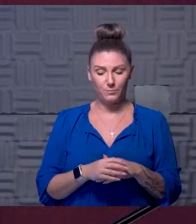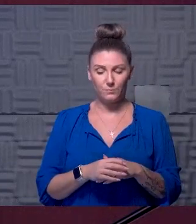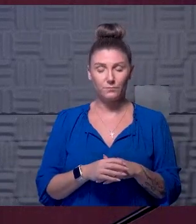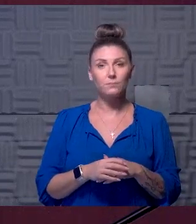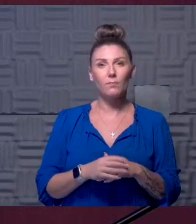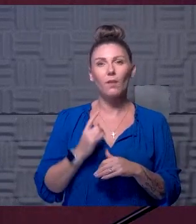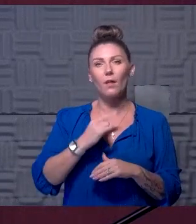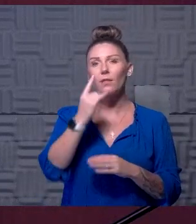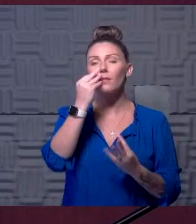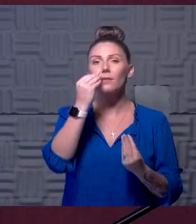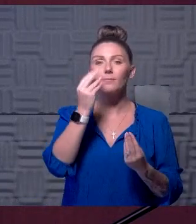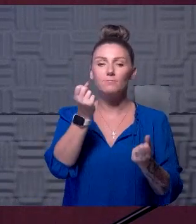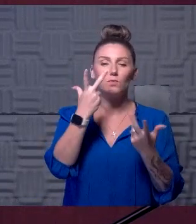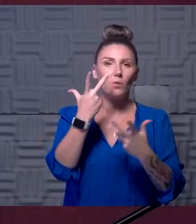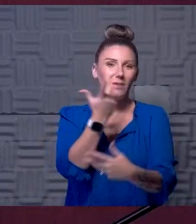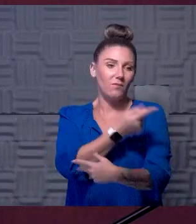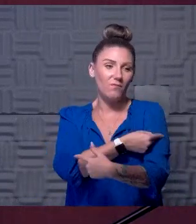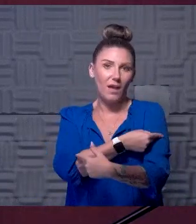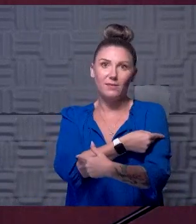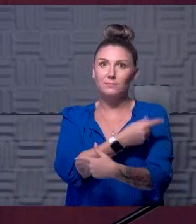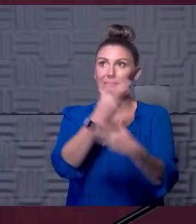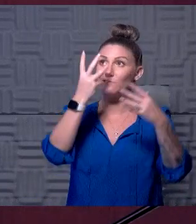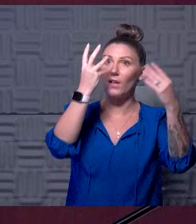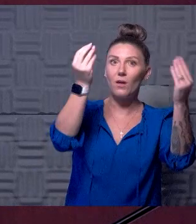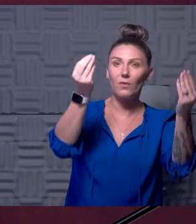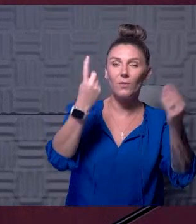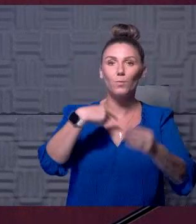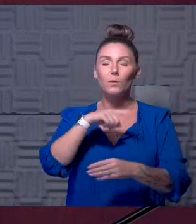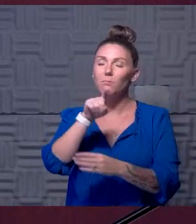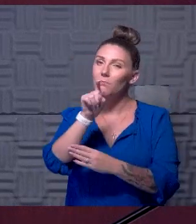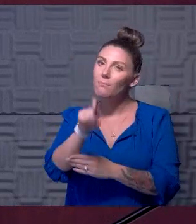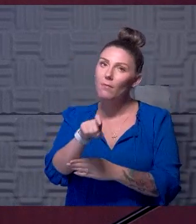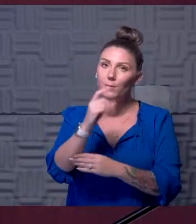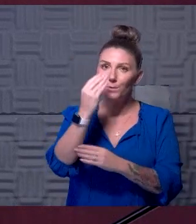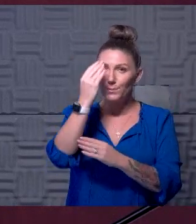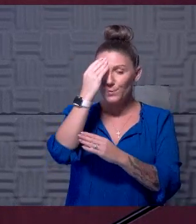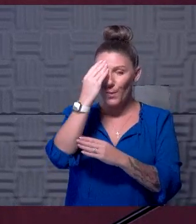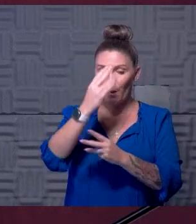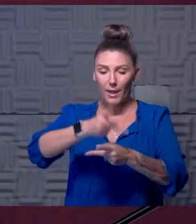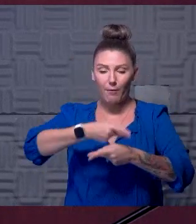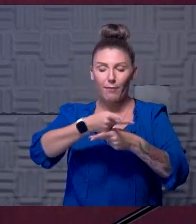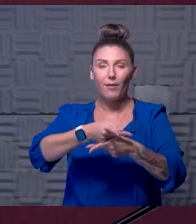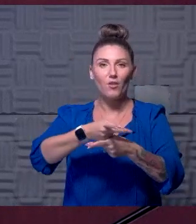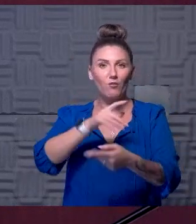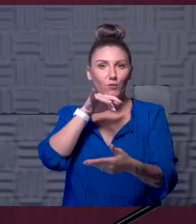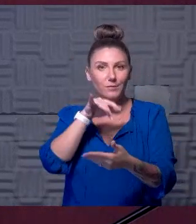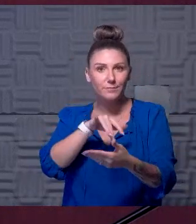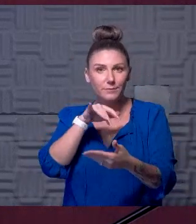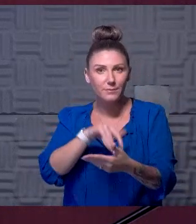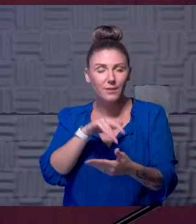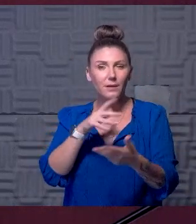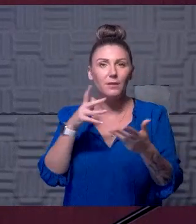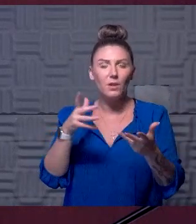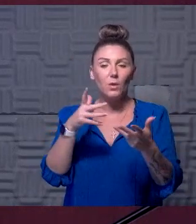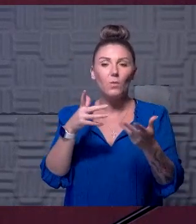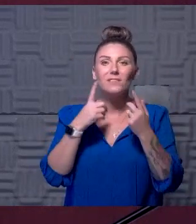there are so many vaccines that are going to be out there, and we have to know in carefully done studies what